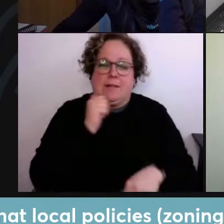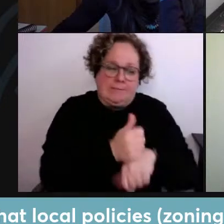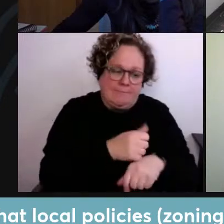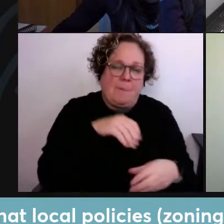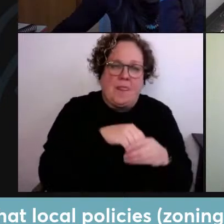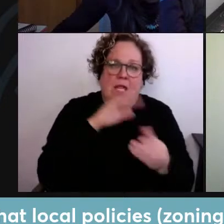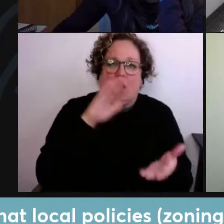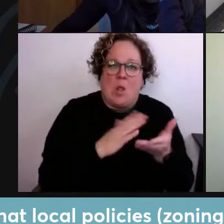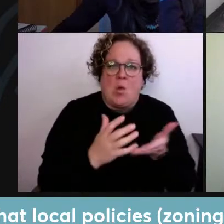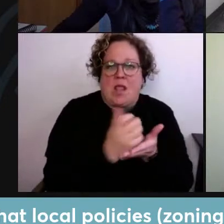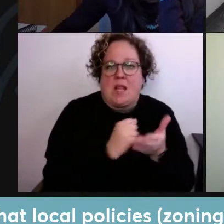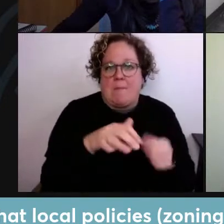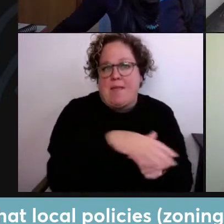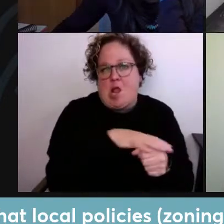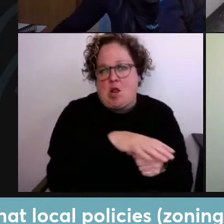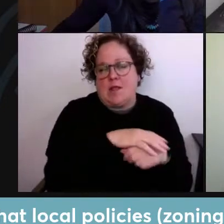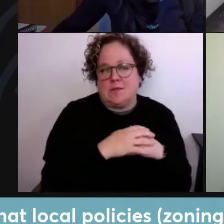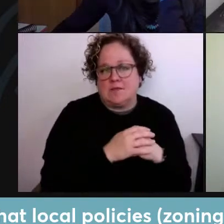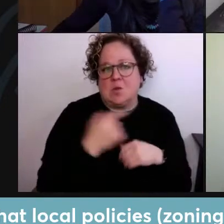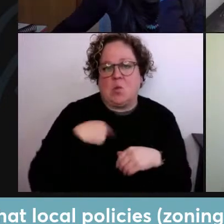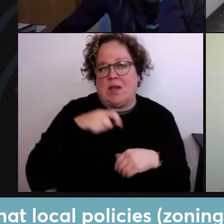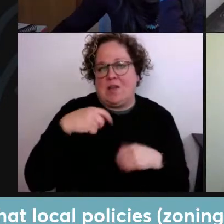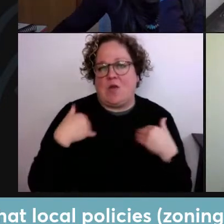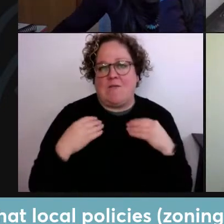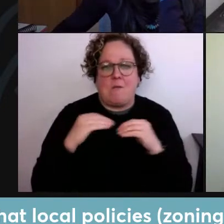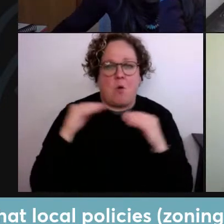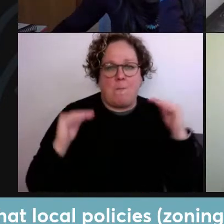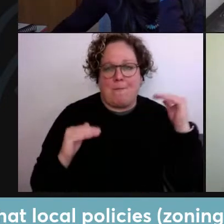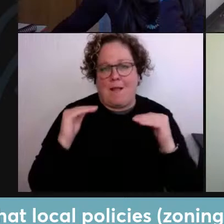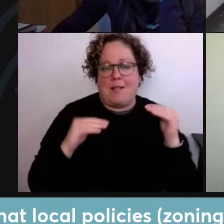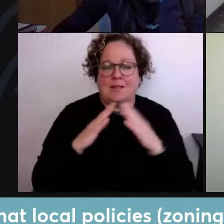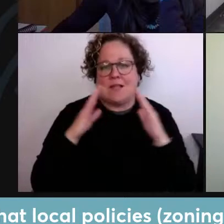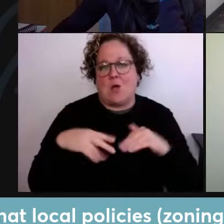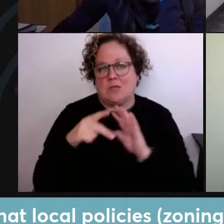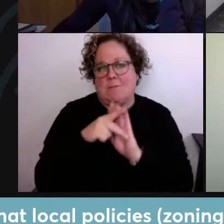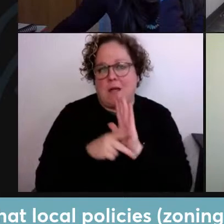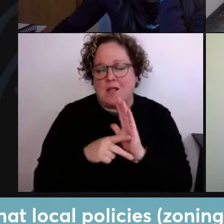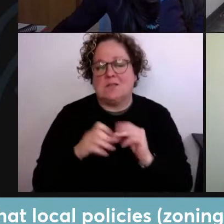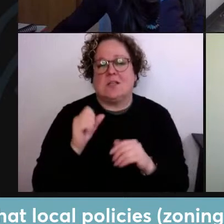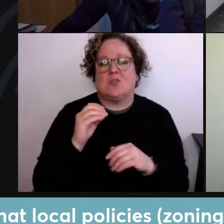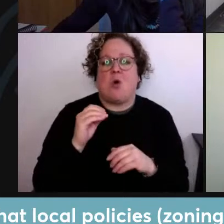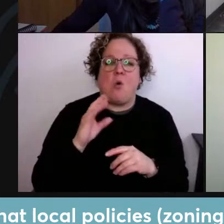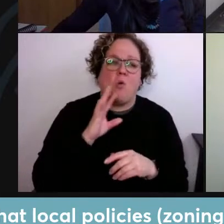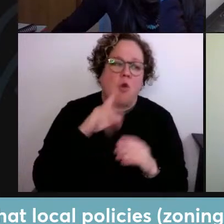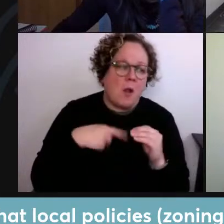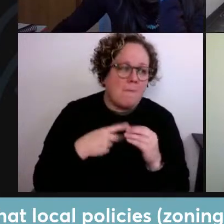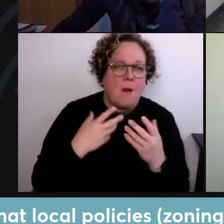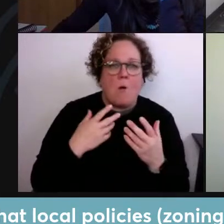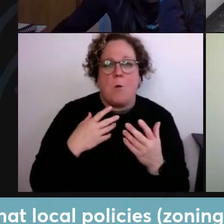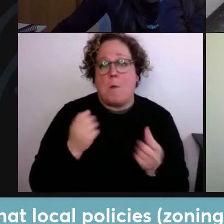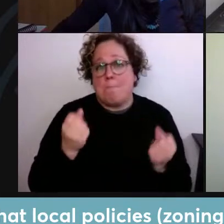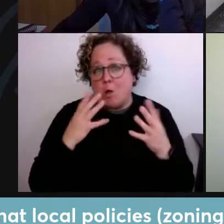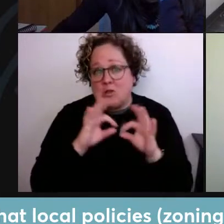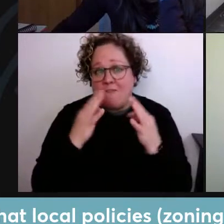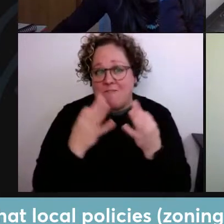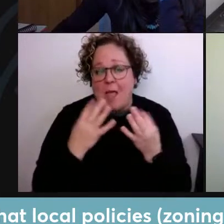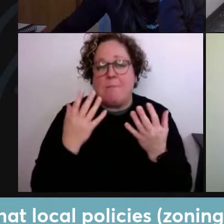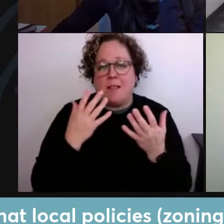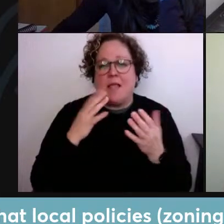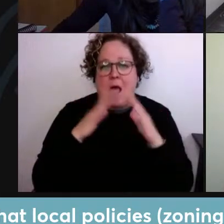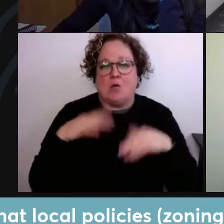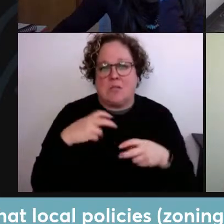we just need to have a more balanced housing policy where when it comes to where multifamily housing properties are